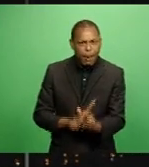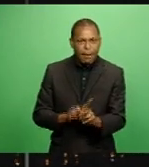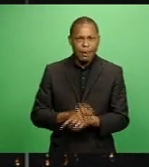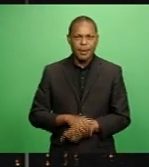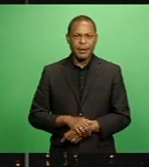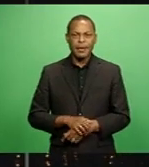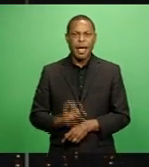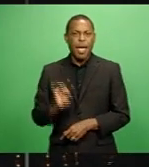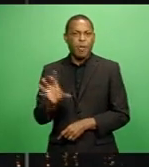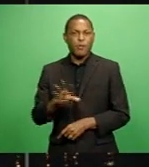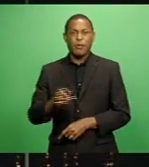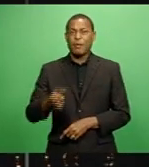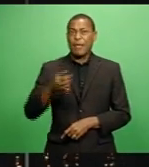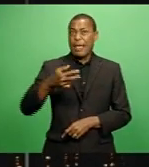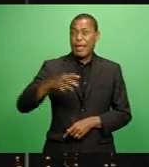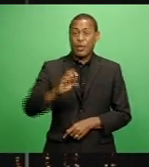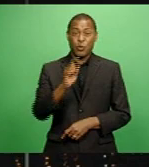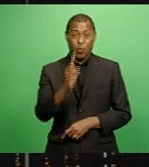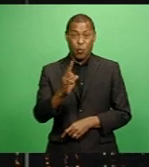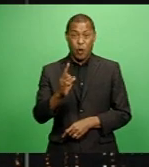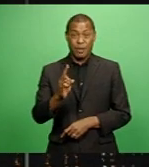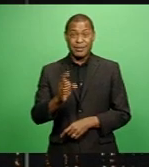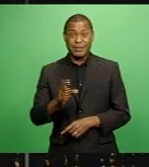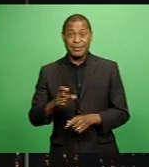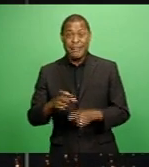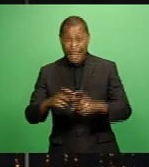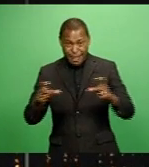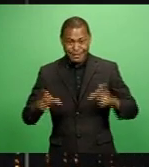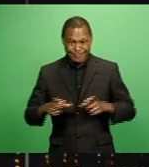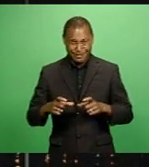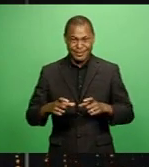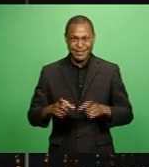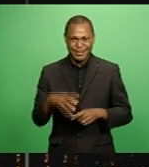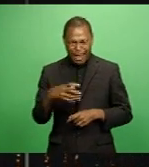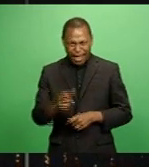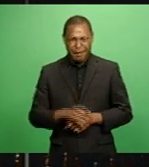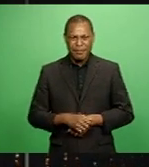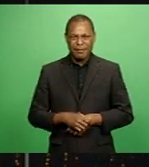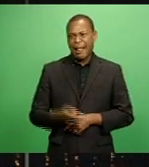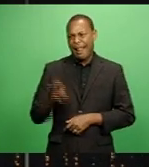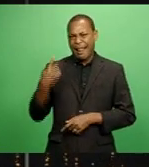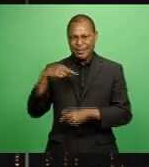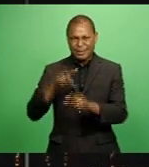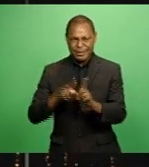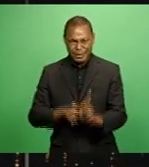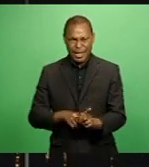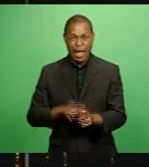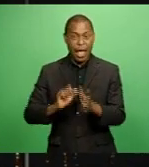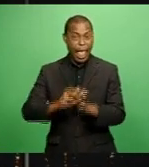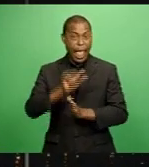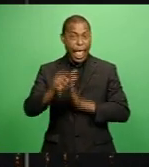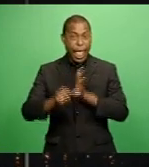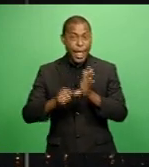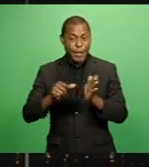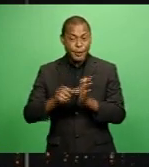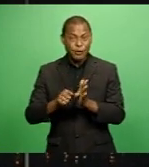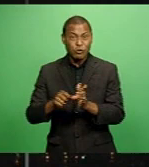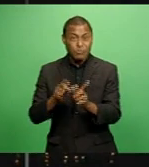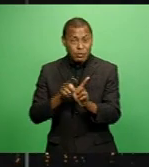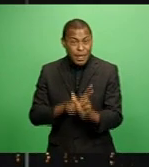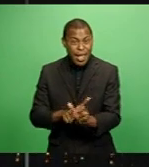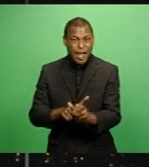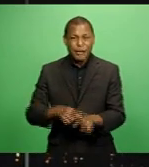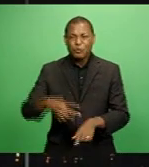the 81 cases of rape decided in the high courts around the country last year, the age of the youngest accused